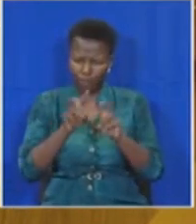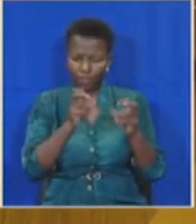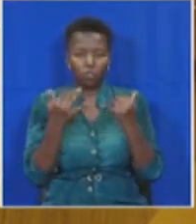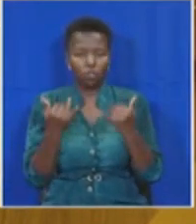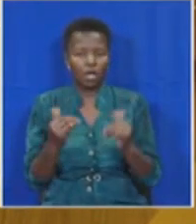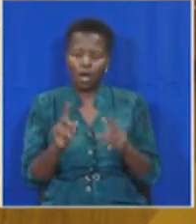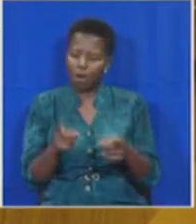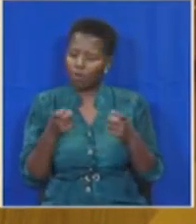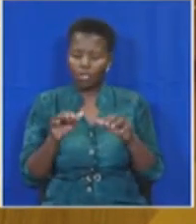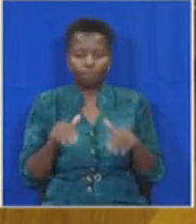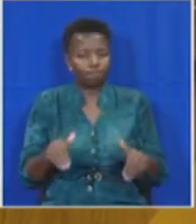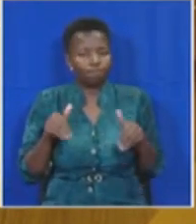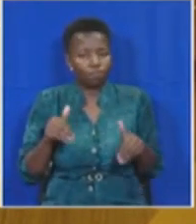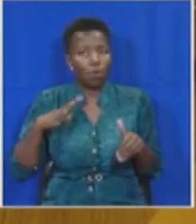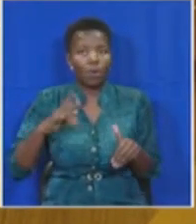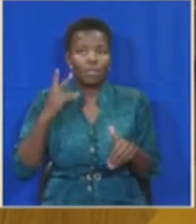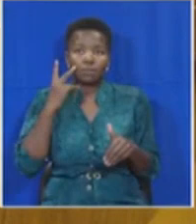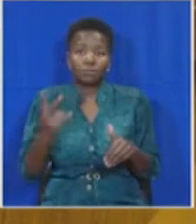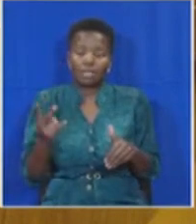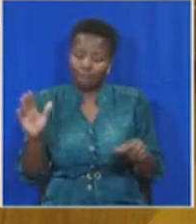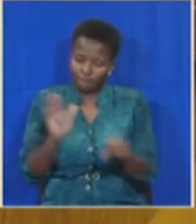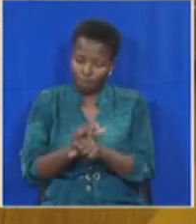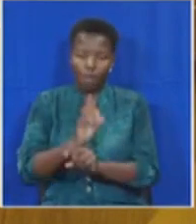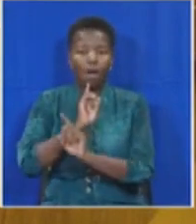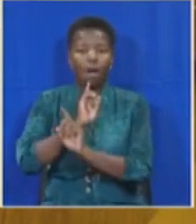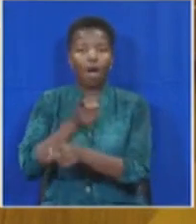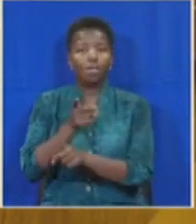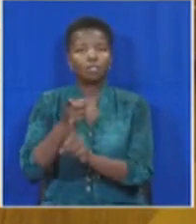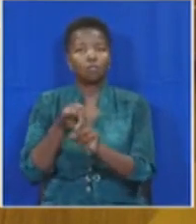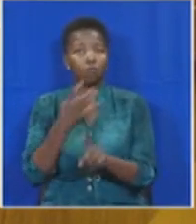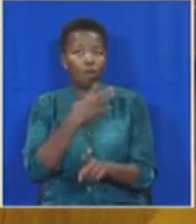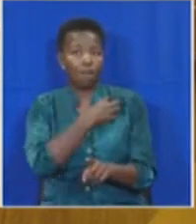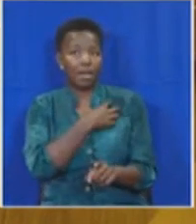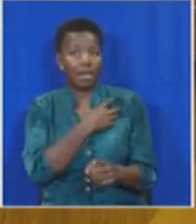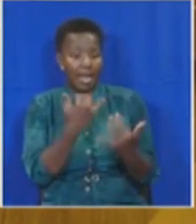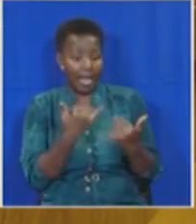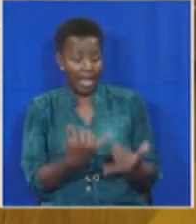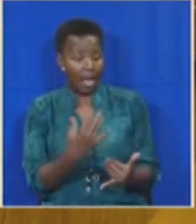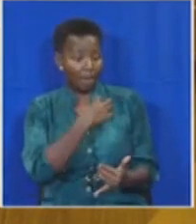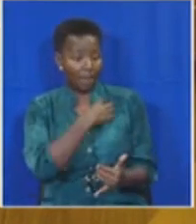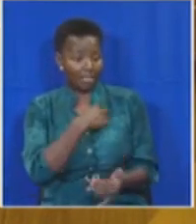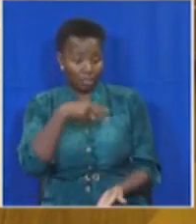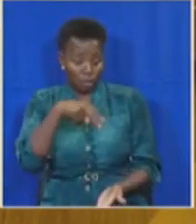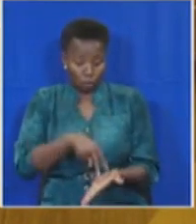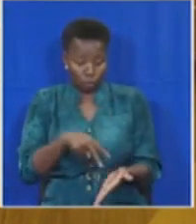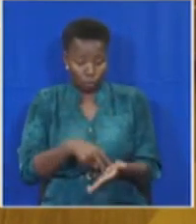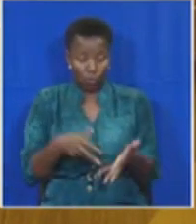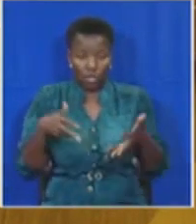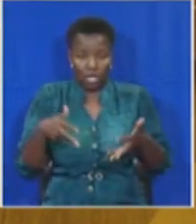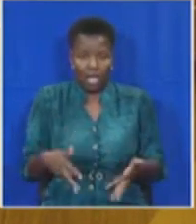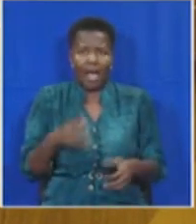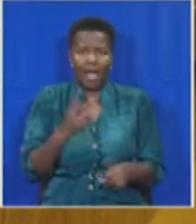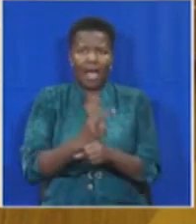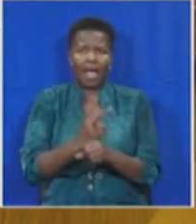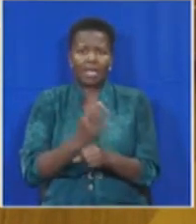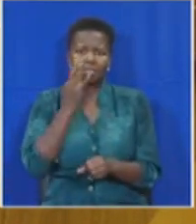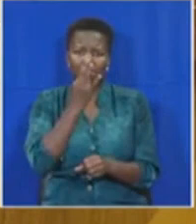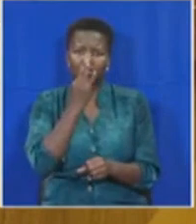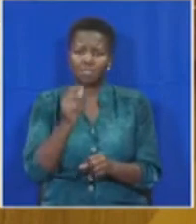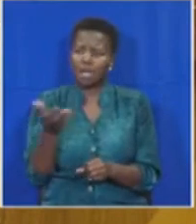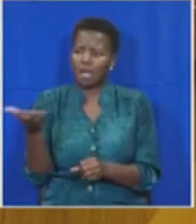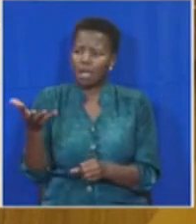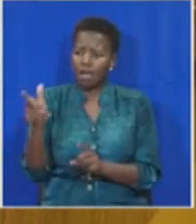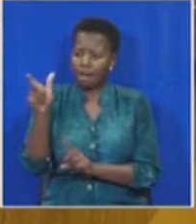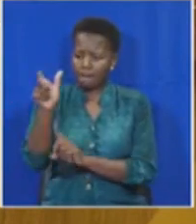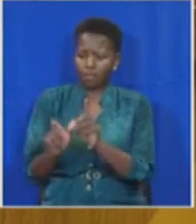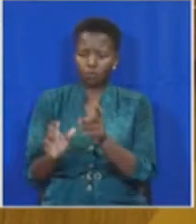rest until we have answers and accountability. And the minister stood here earlier on and said that someone is trying to